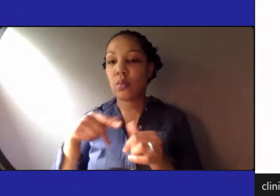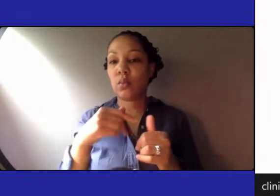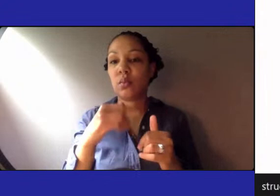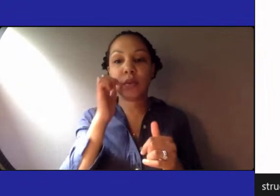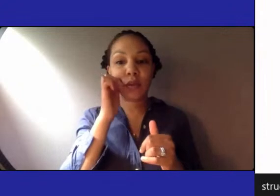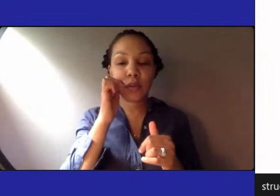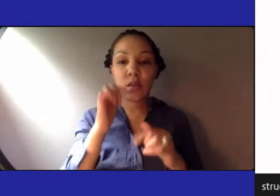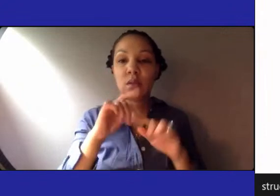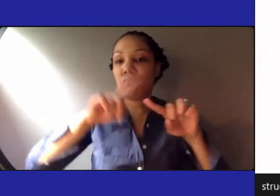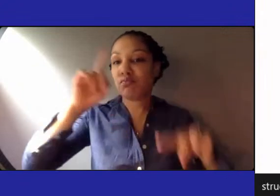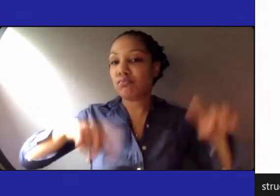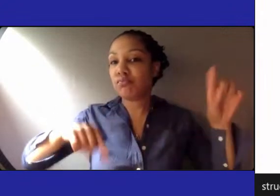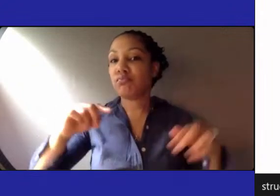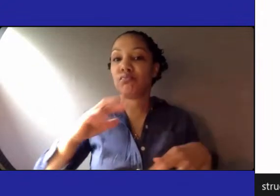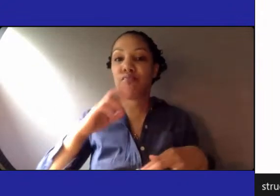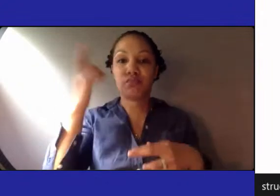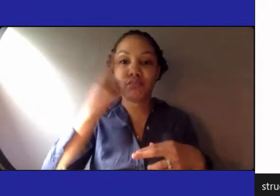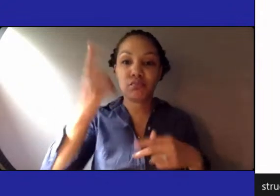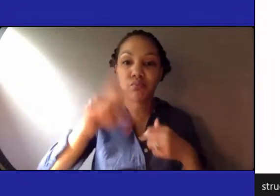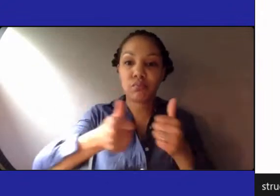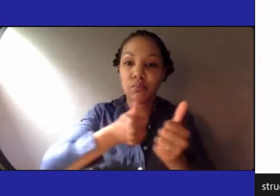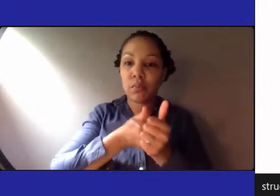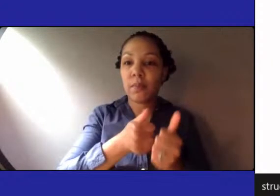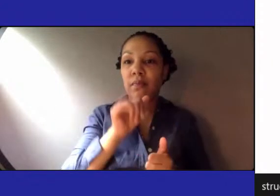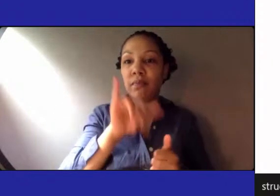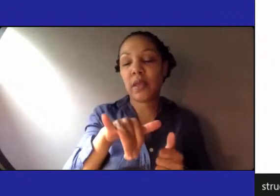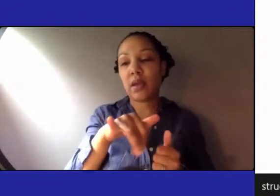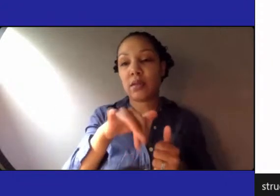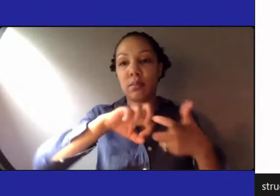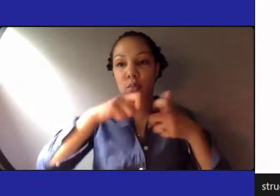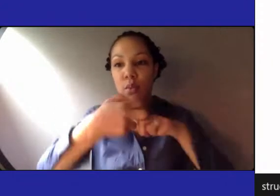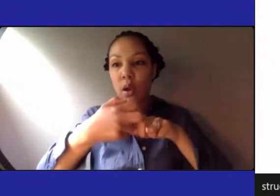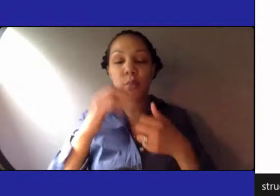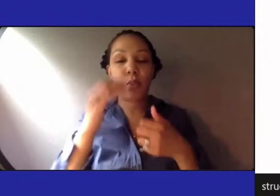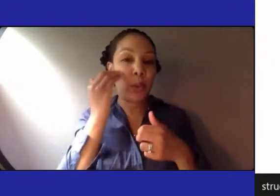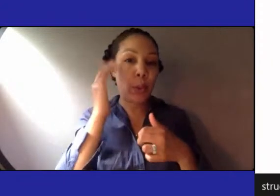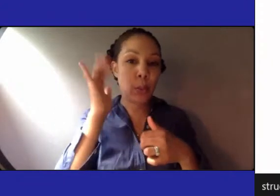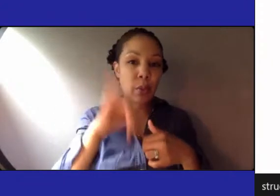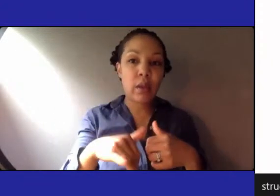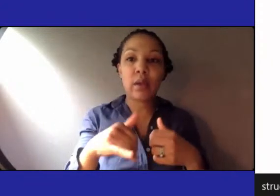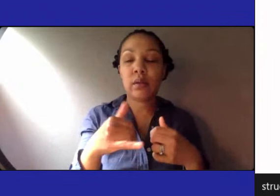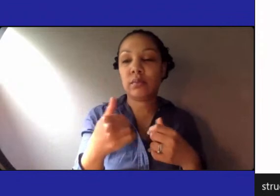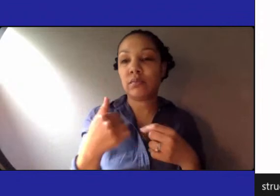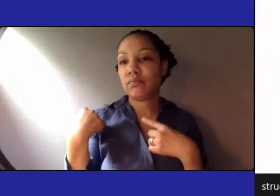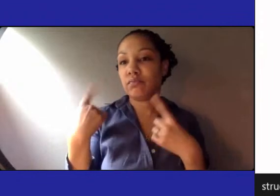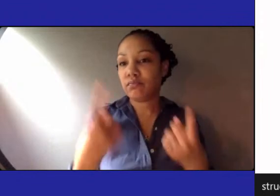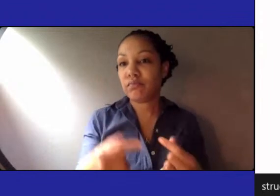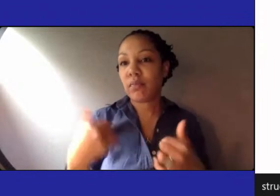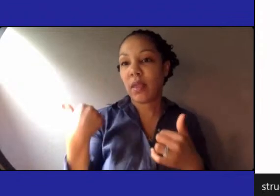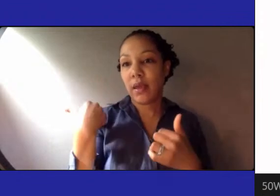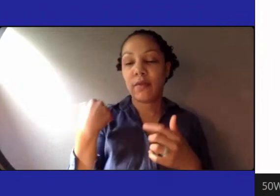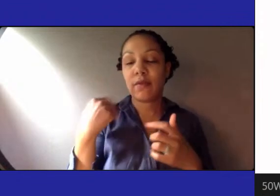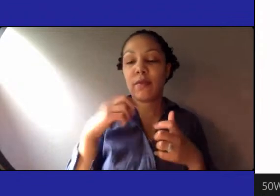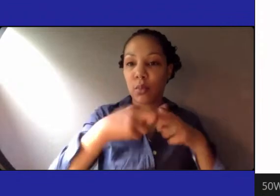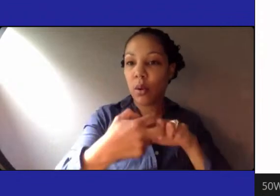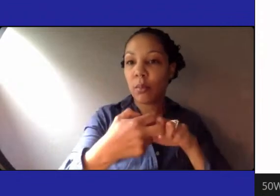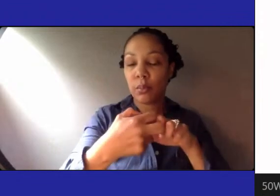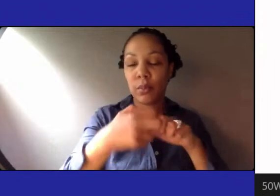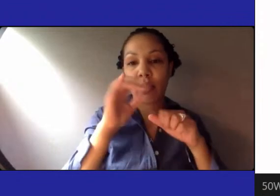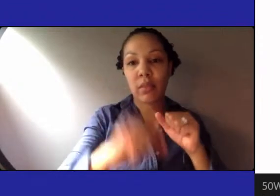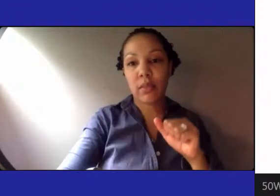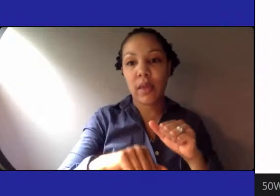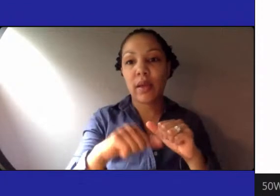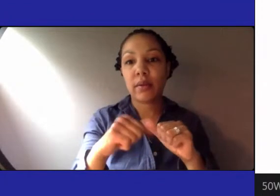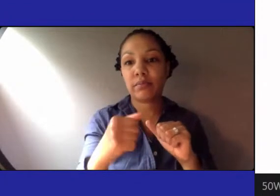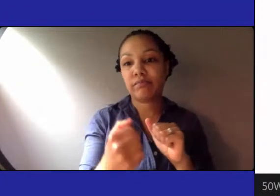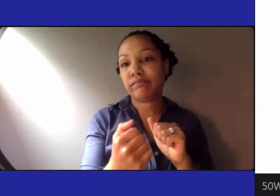national problem. New York City Health and Hospitals acknowledges that structural racism is a major barrier to equitable health